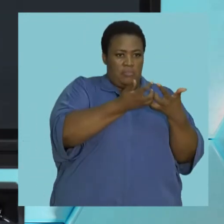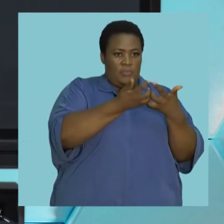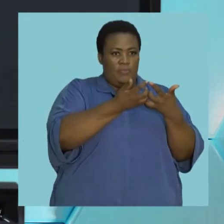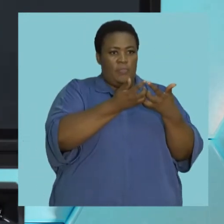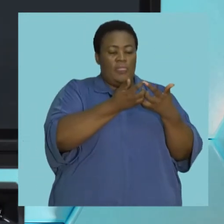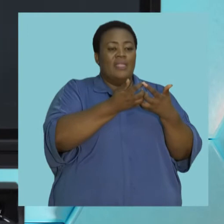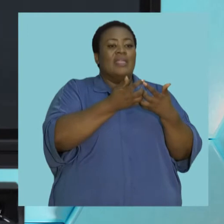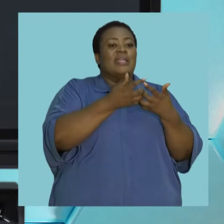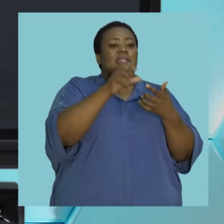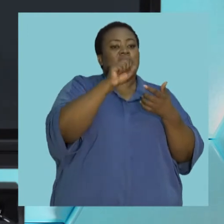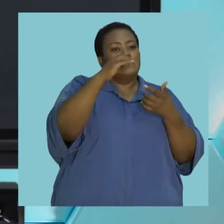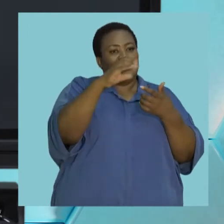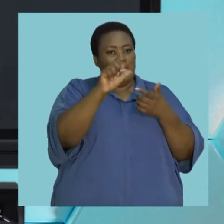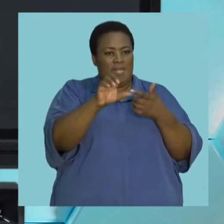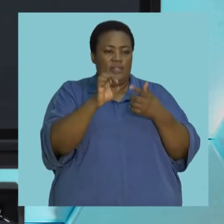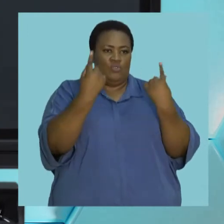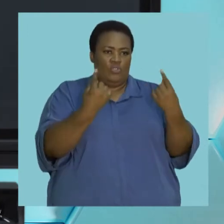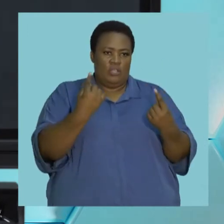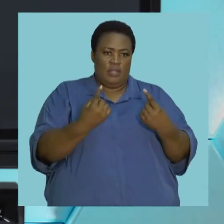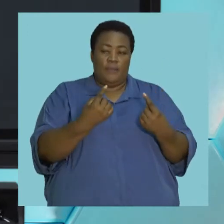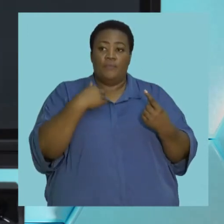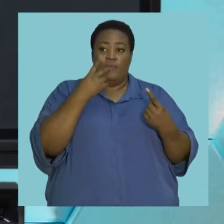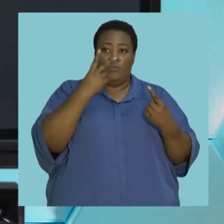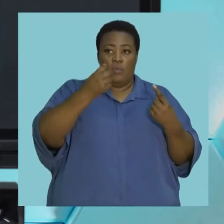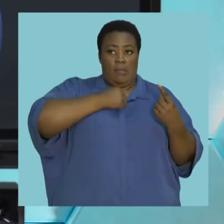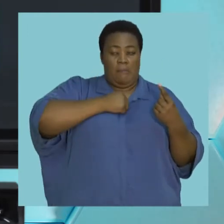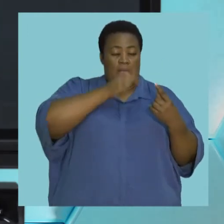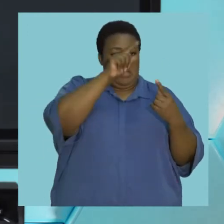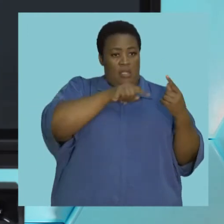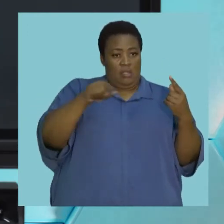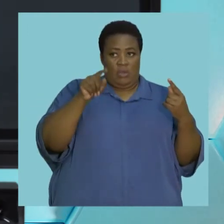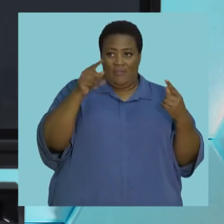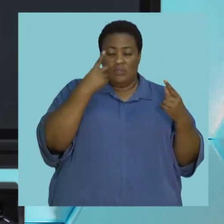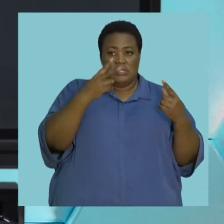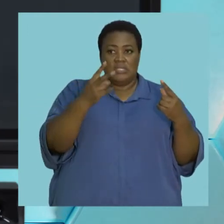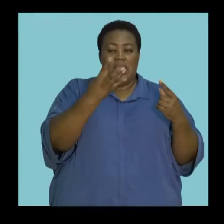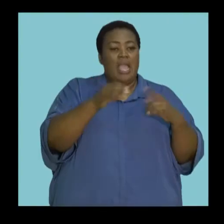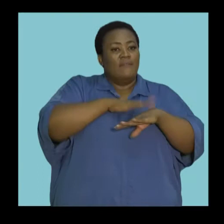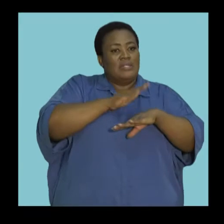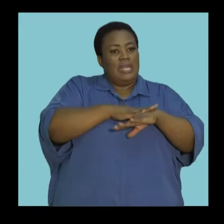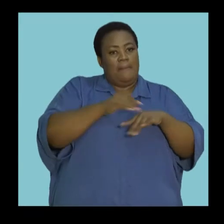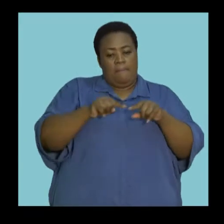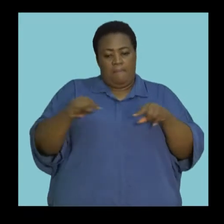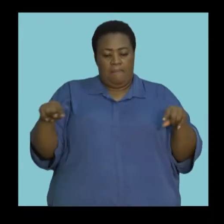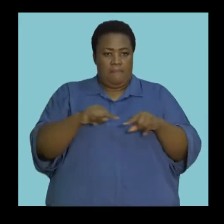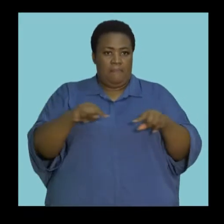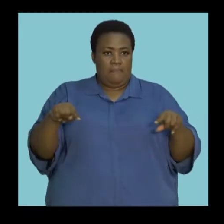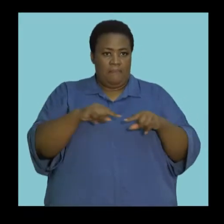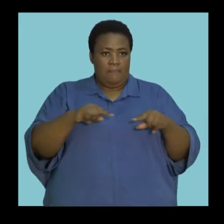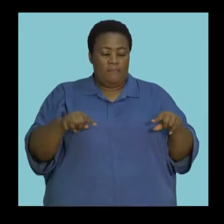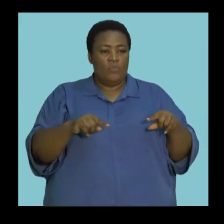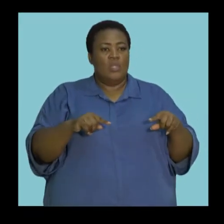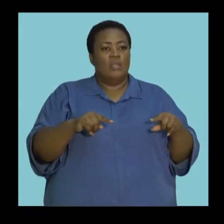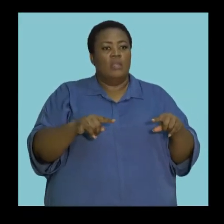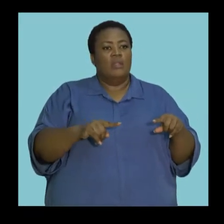proportionately in scale to each other. So if you look at my graph, you can see that I've got the time in intervals